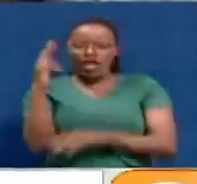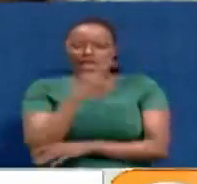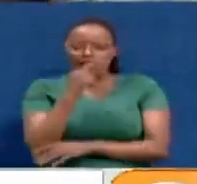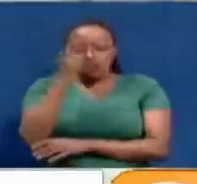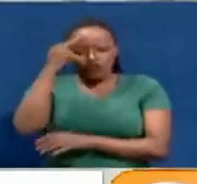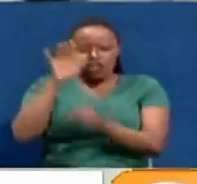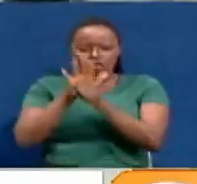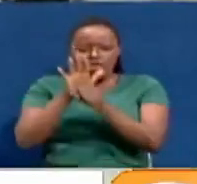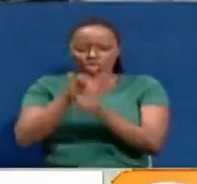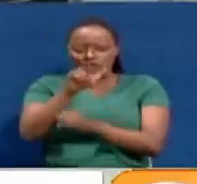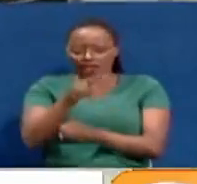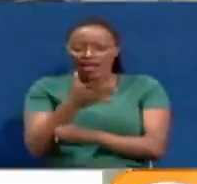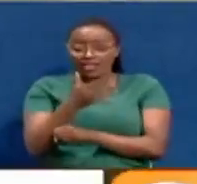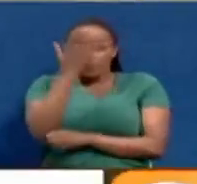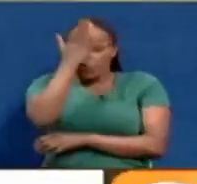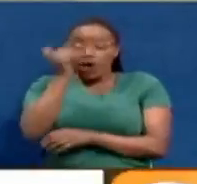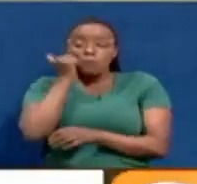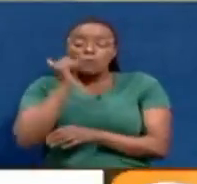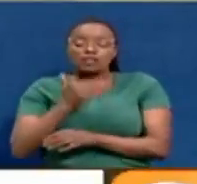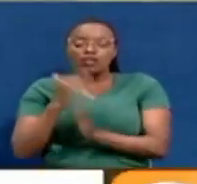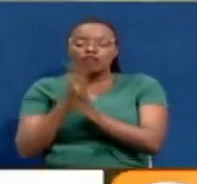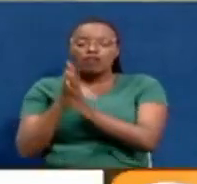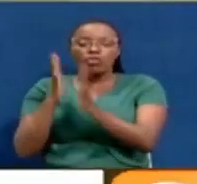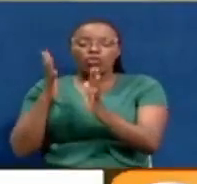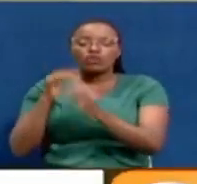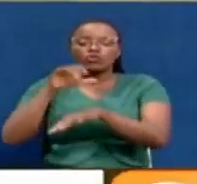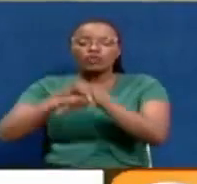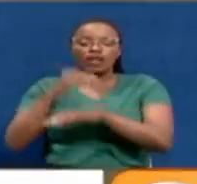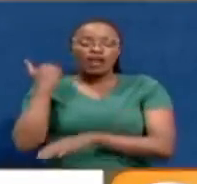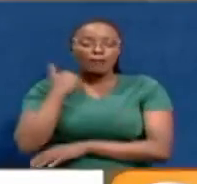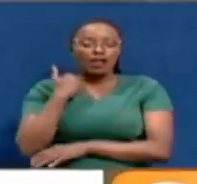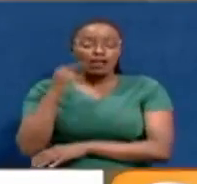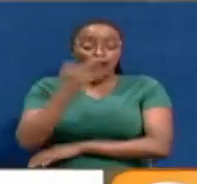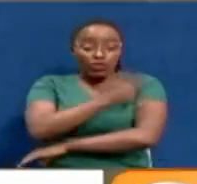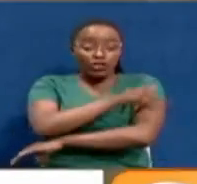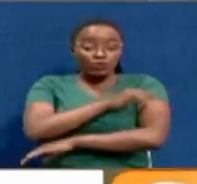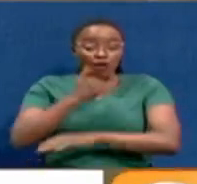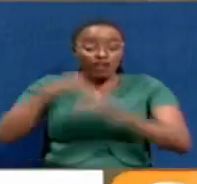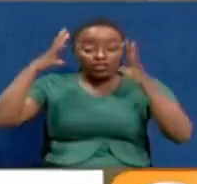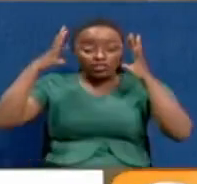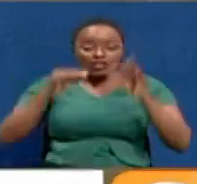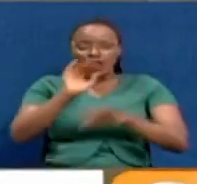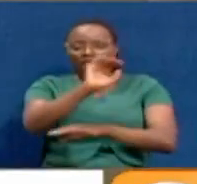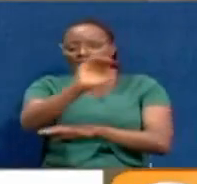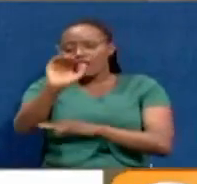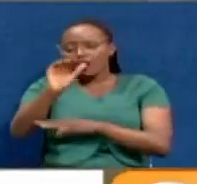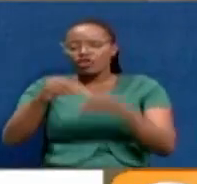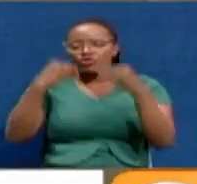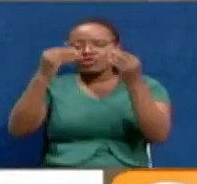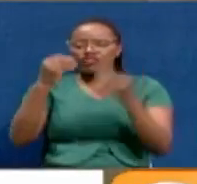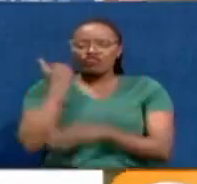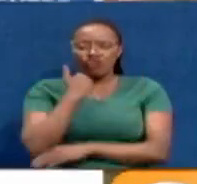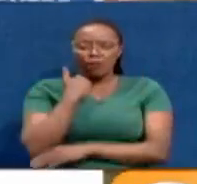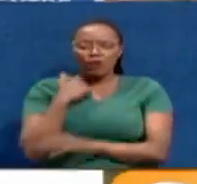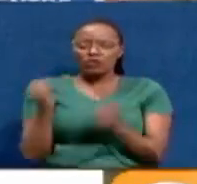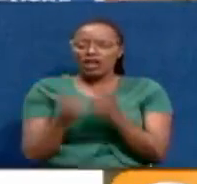of congestion in its wards as patients line up for blood. The facility has now resorted for a public appeal of blood donation